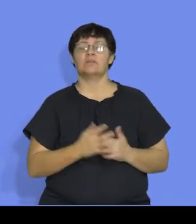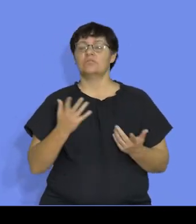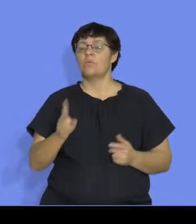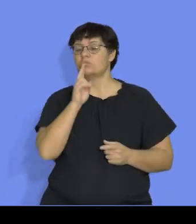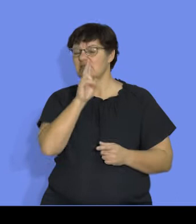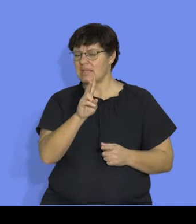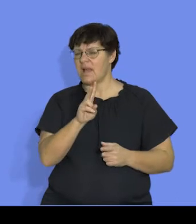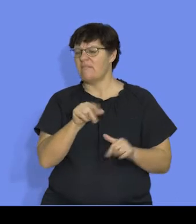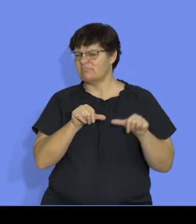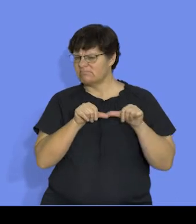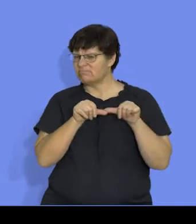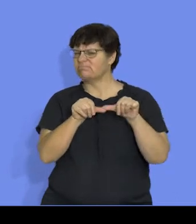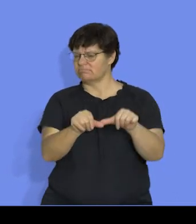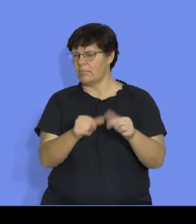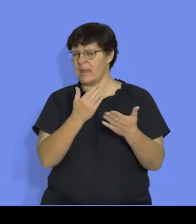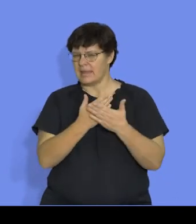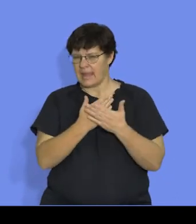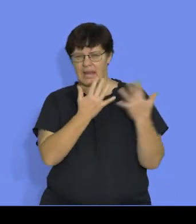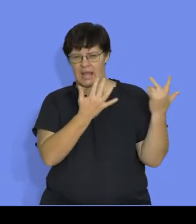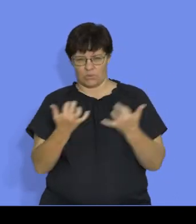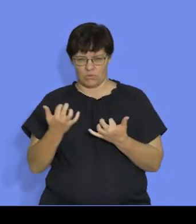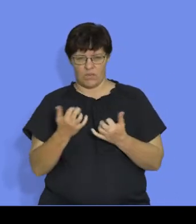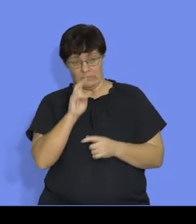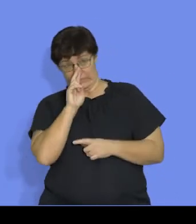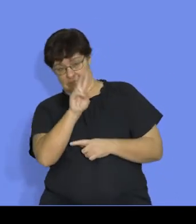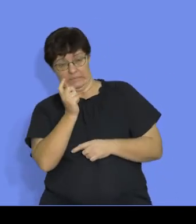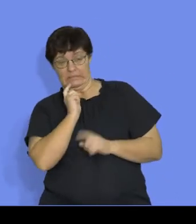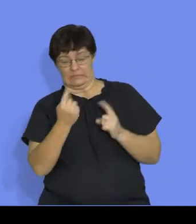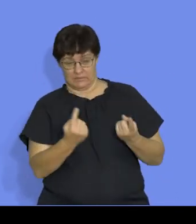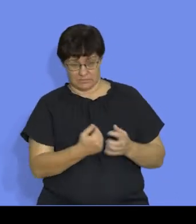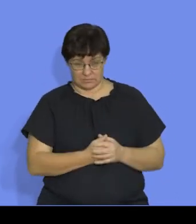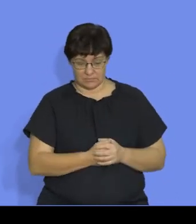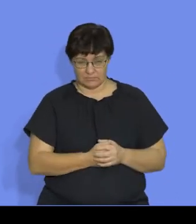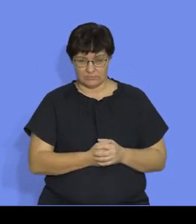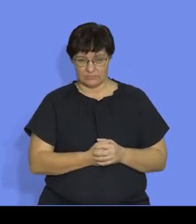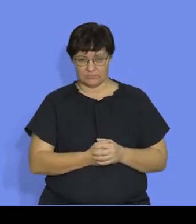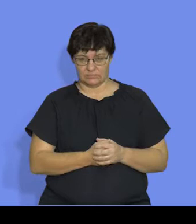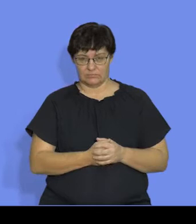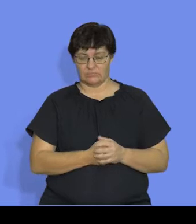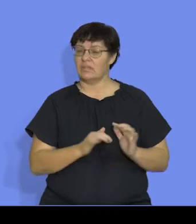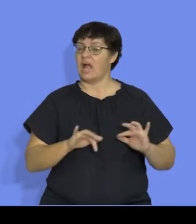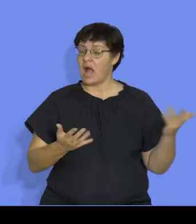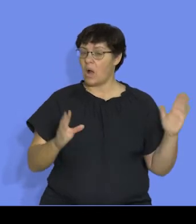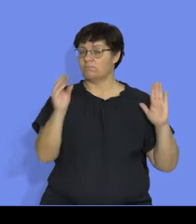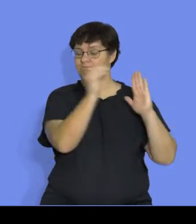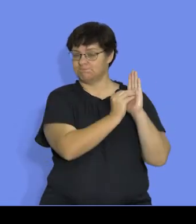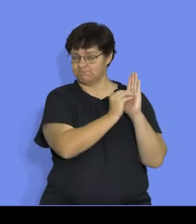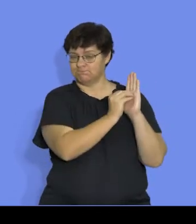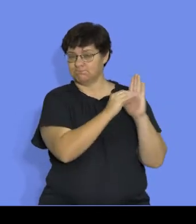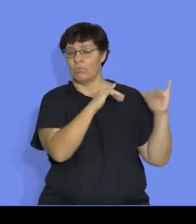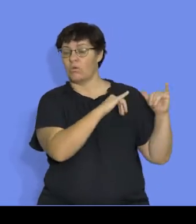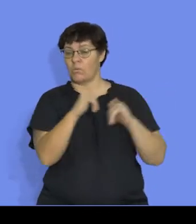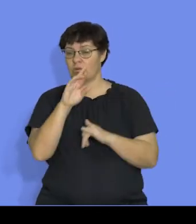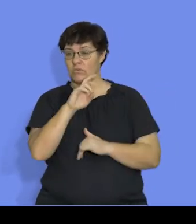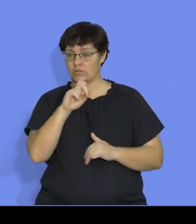a concrete way that I can calculate the common ratio. The common way that I write down the common